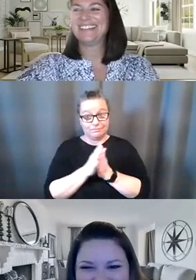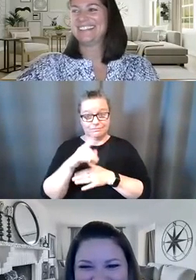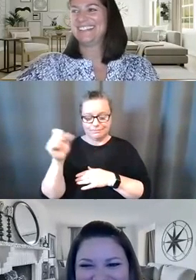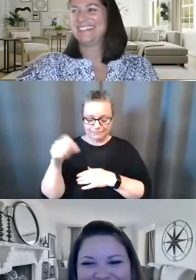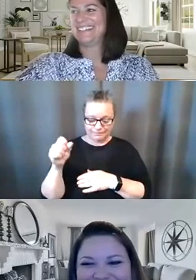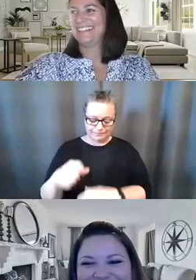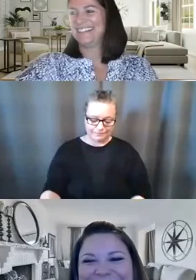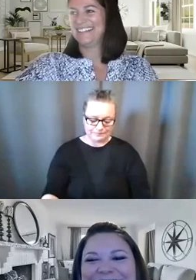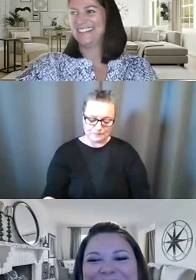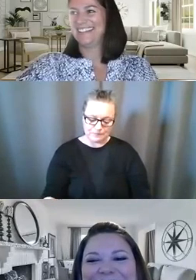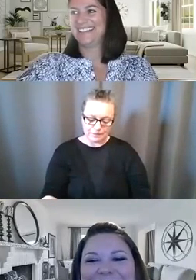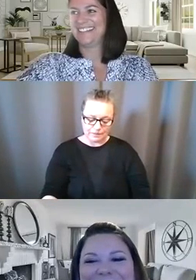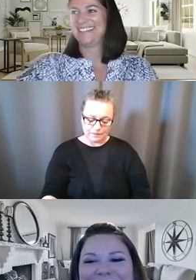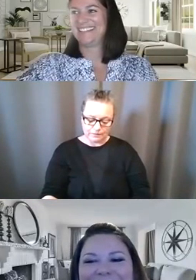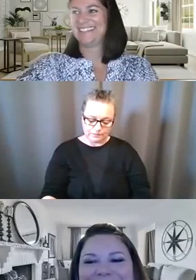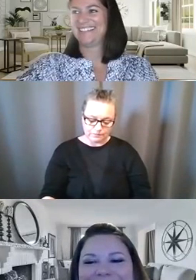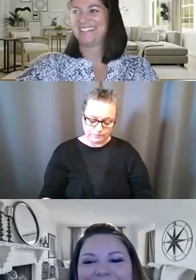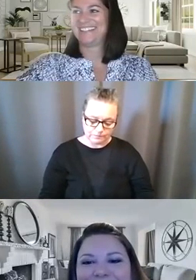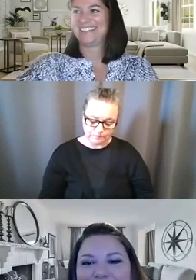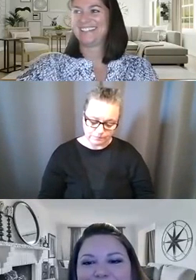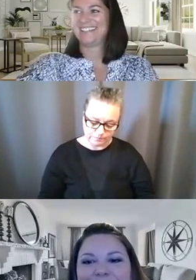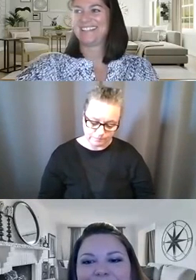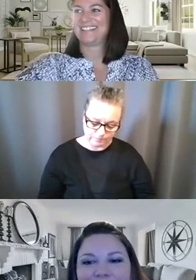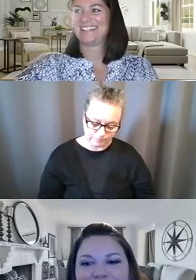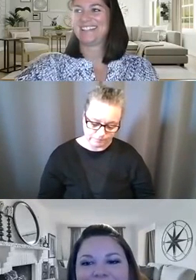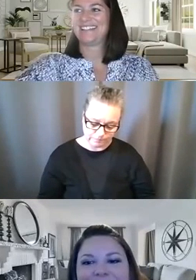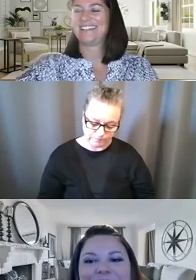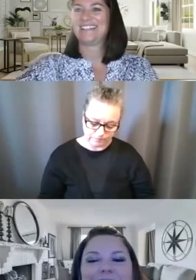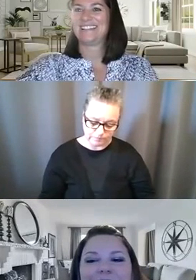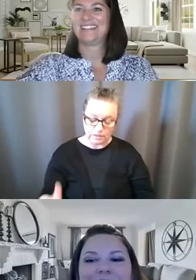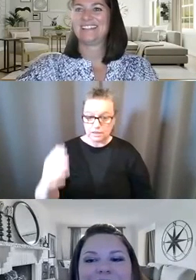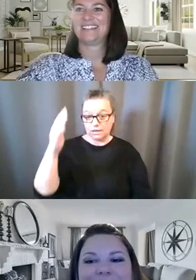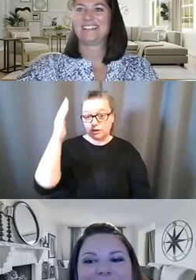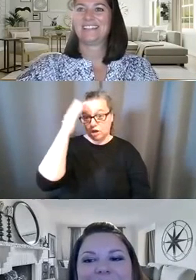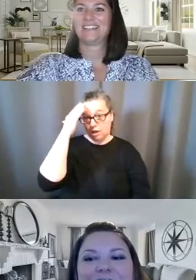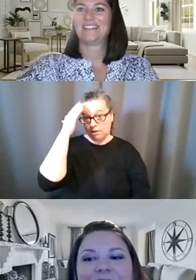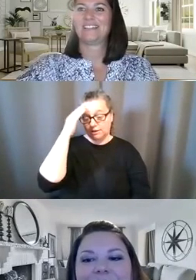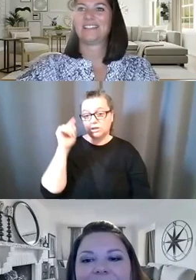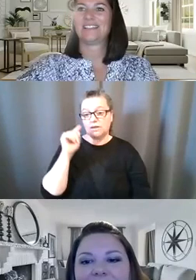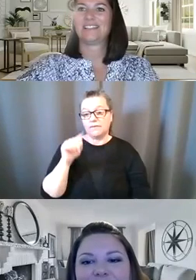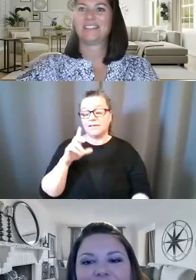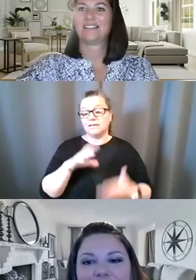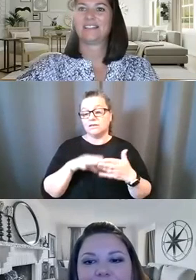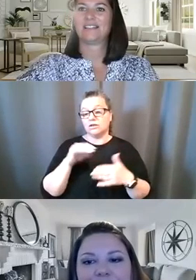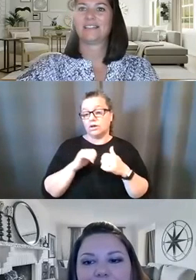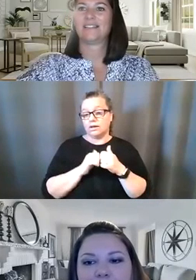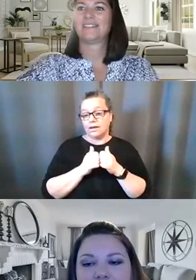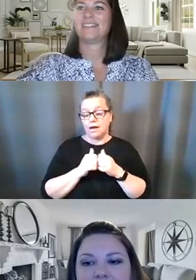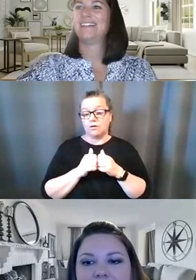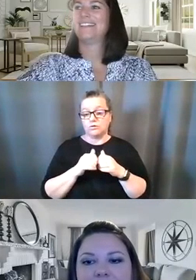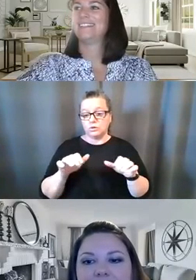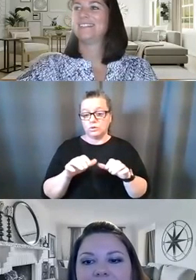would. All right, knowledge. This is learning how to actually do the